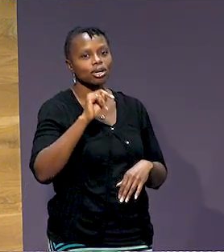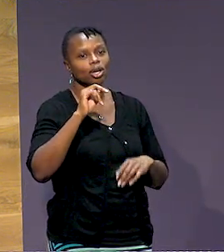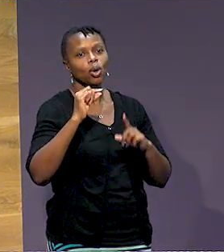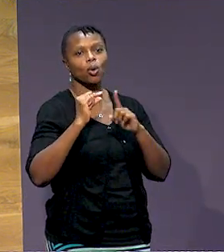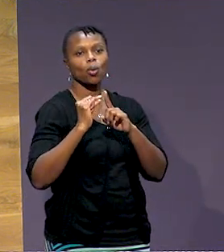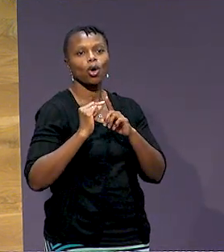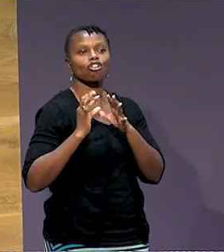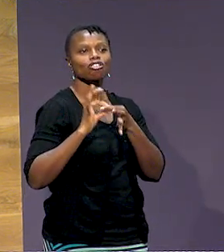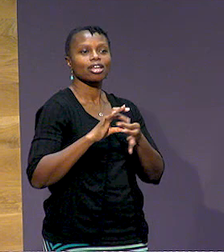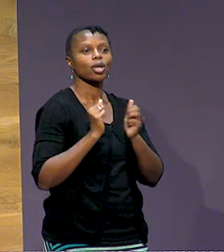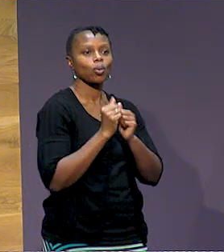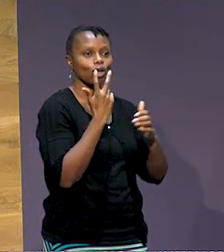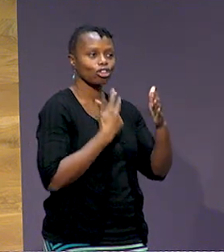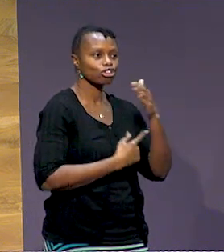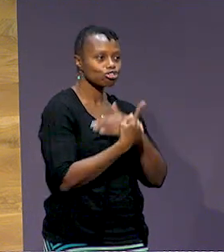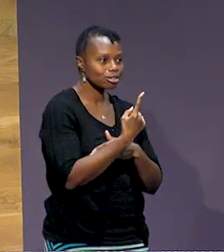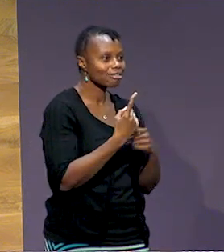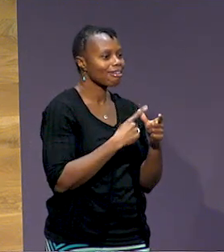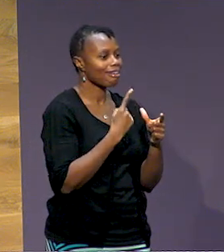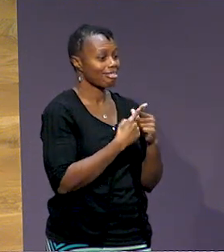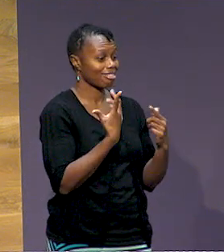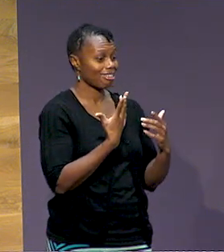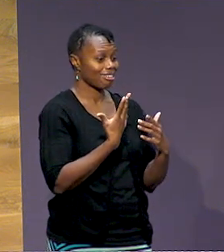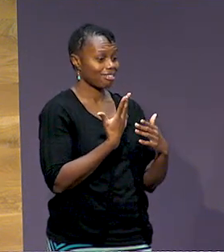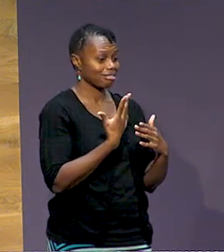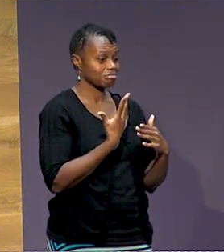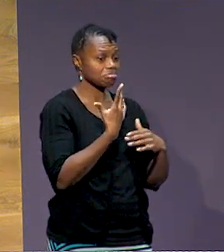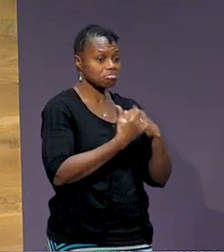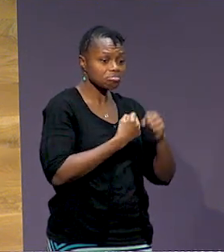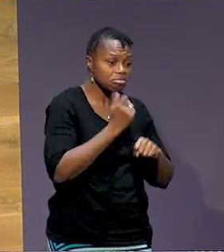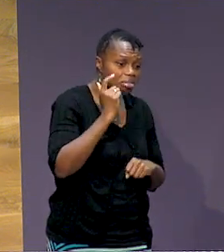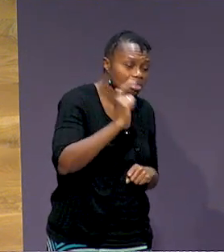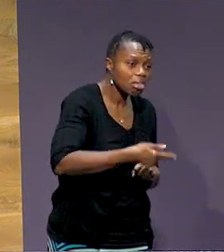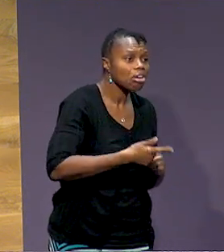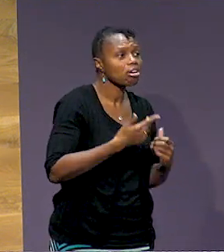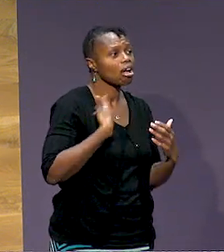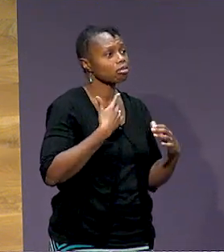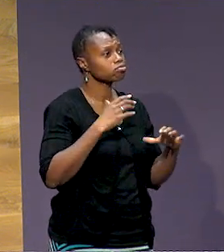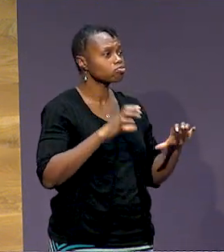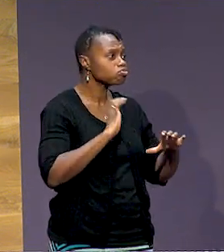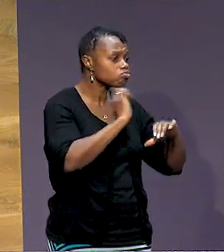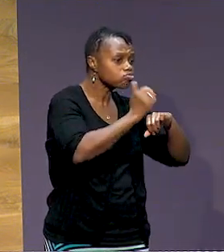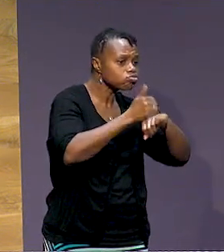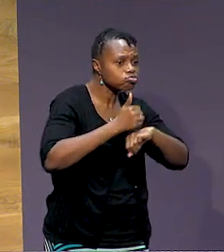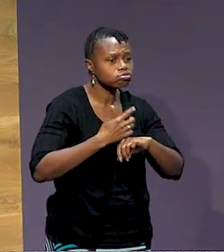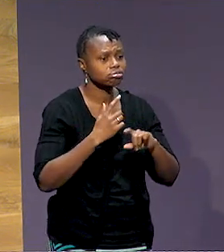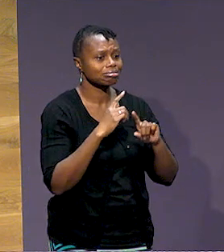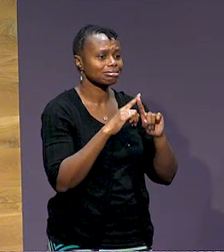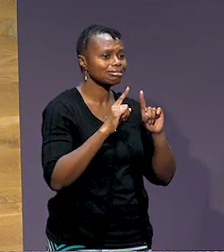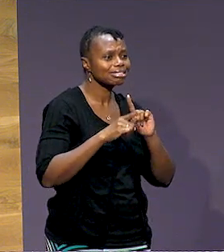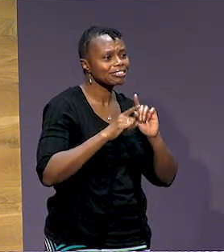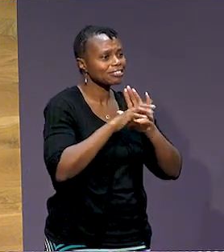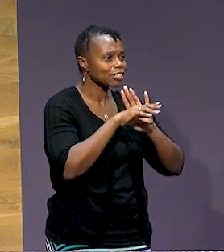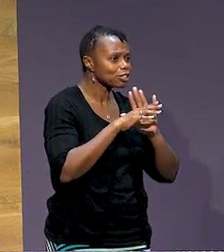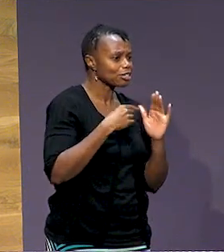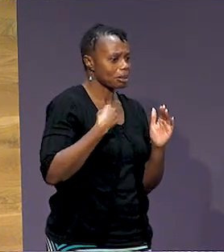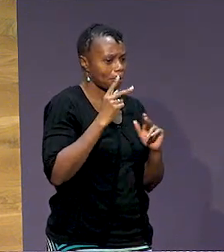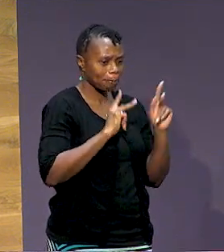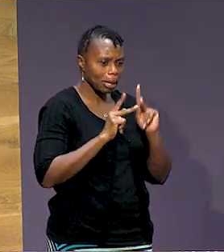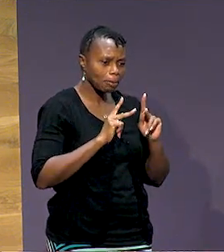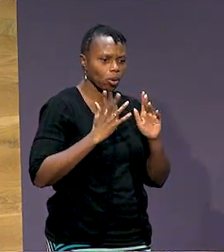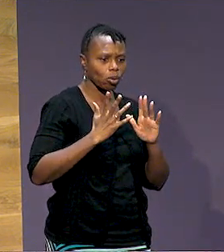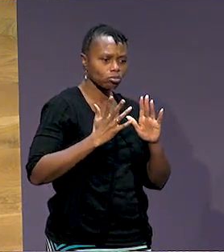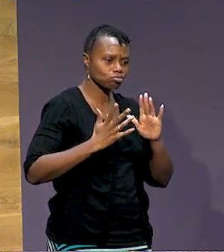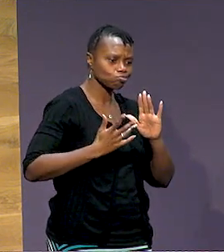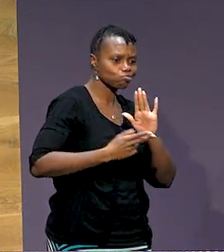after about a year of just putting out various videos, I realized that people were subscribing to the channel. And so I realized that we should probably